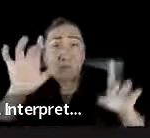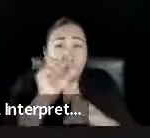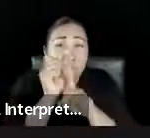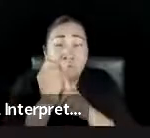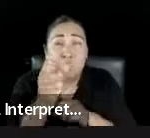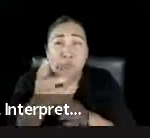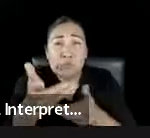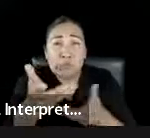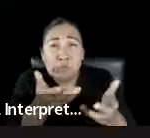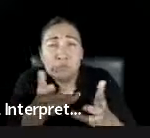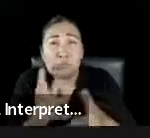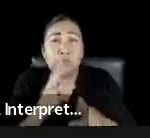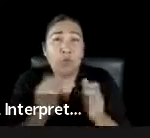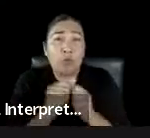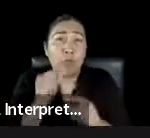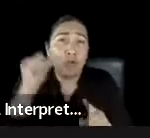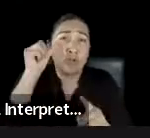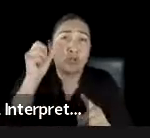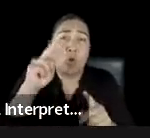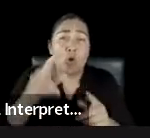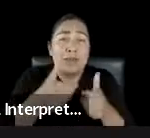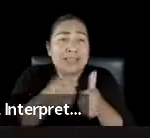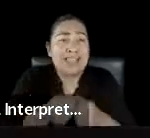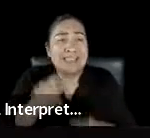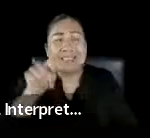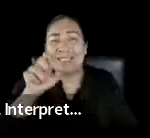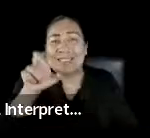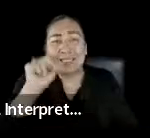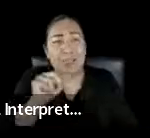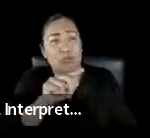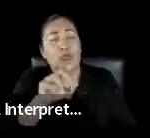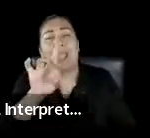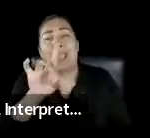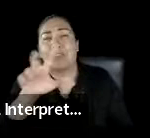or text TEEN to 839-863.